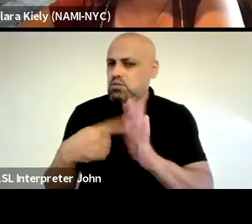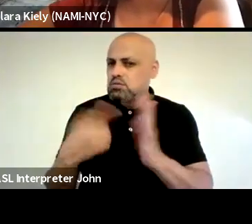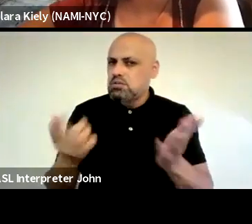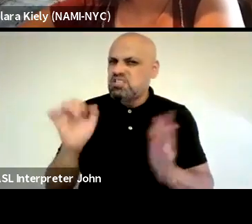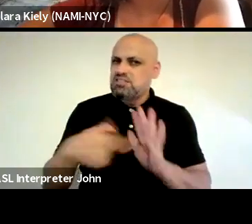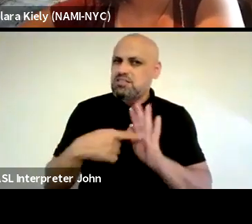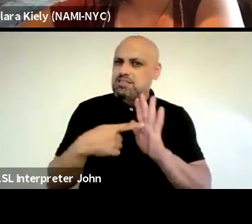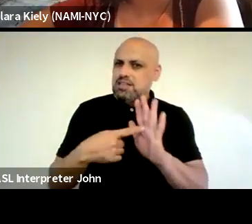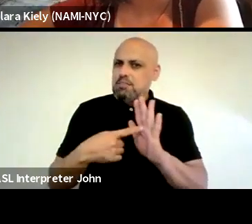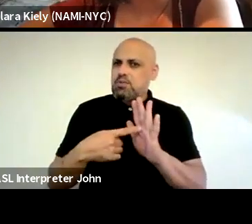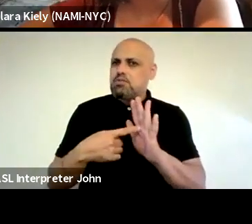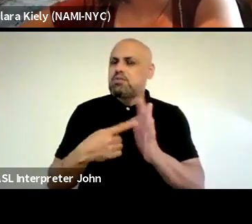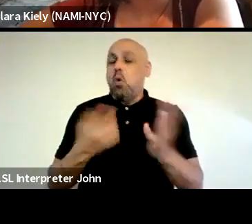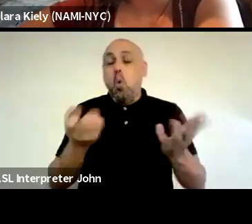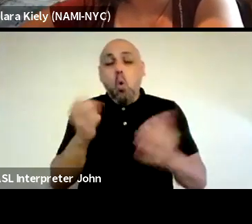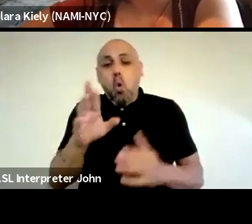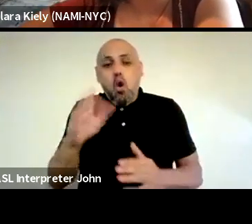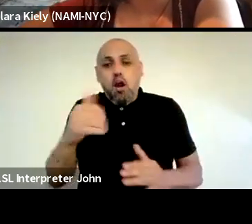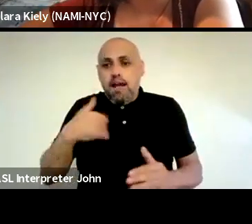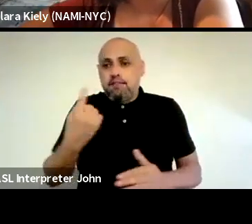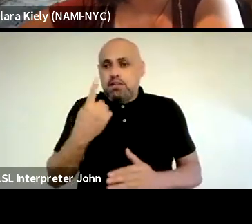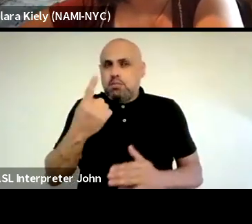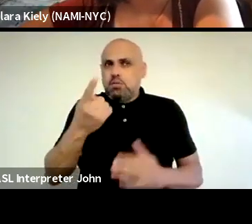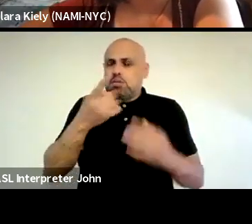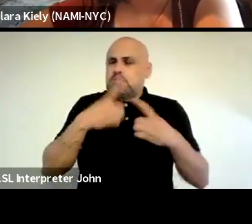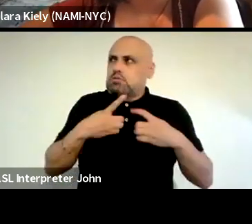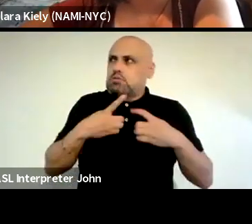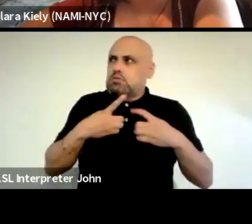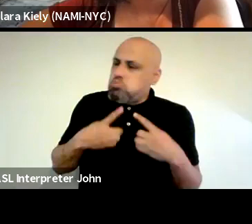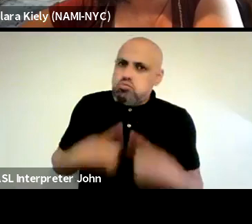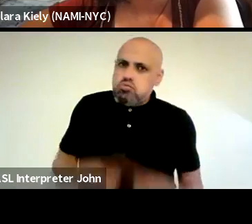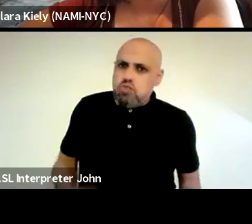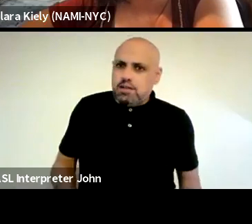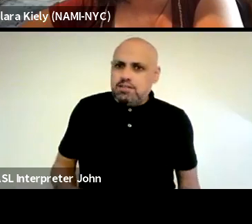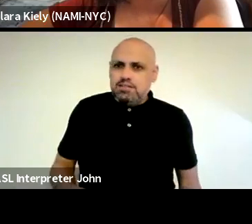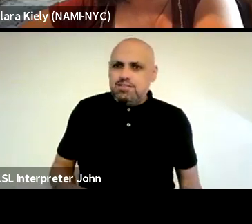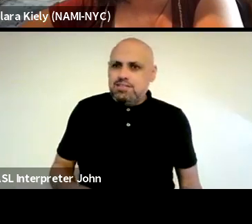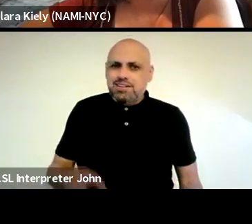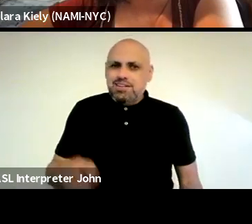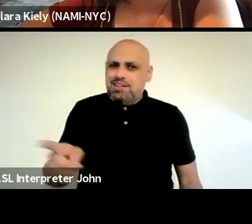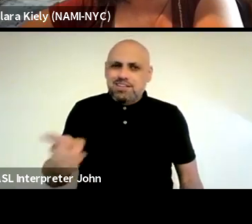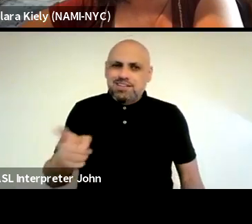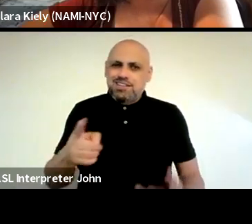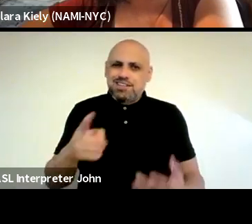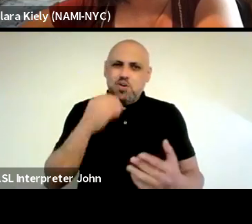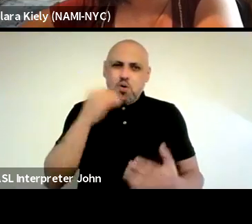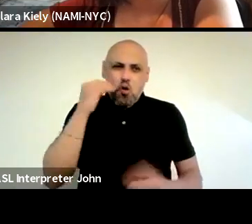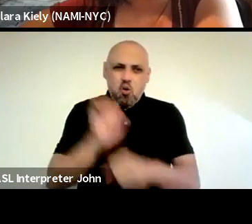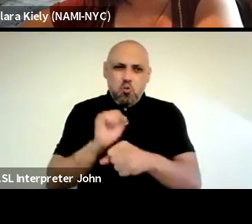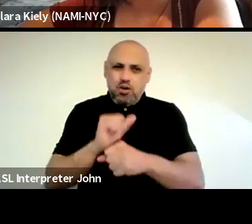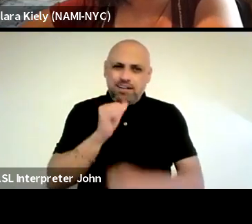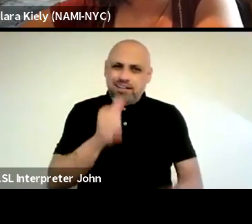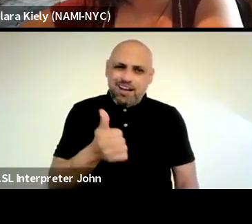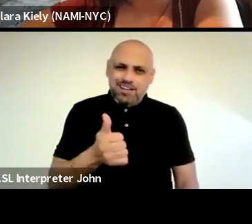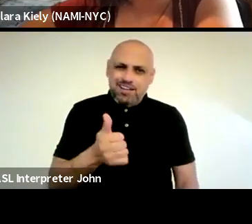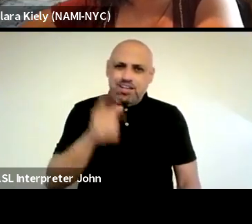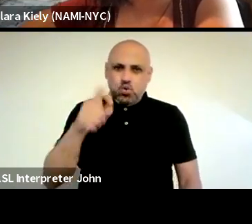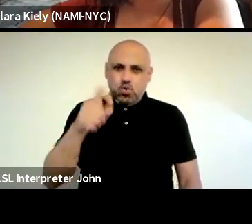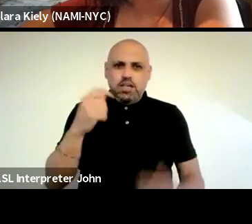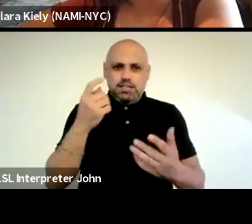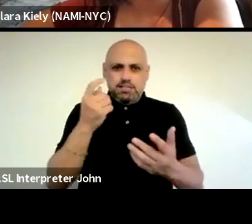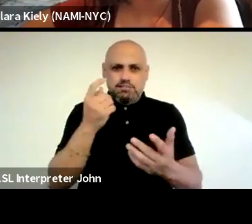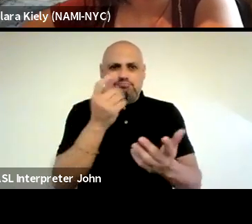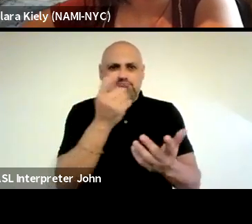of, or you have someone who's so depressed, they're not going to do all that homework. Like, you got to treat their